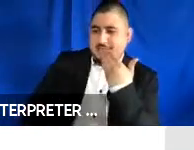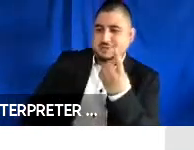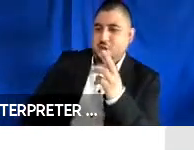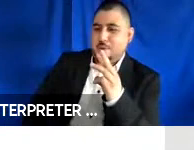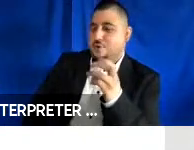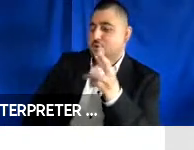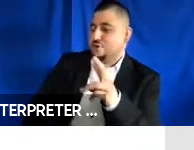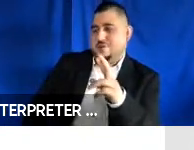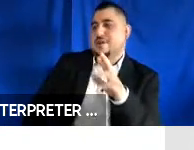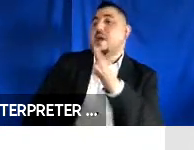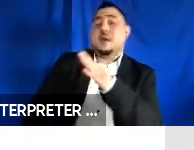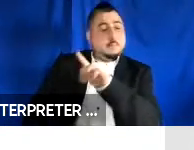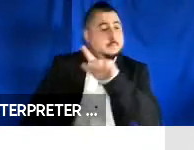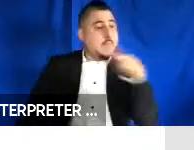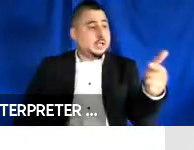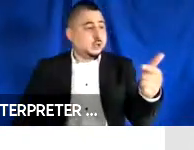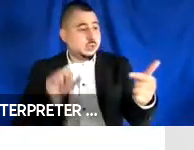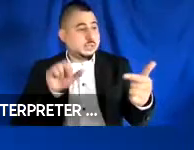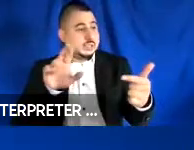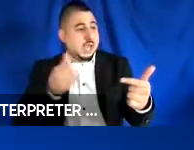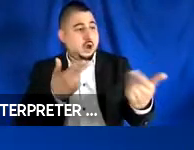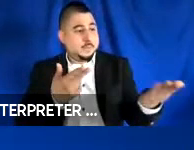Sarah, please.